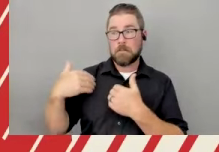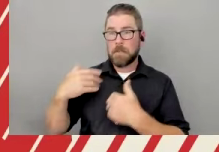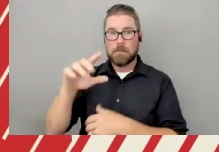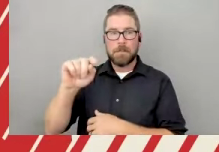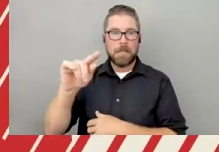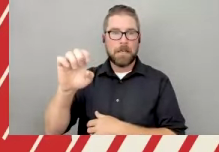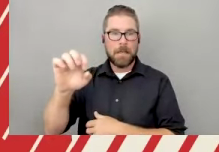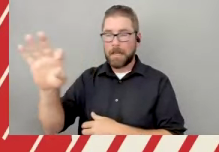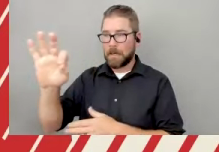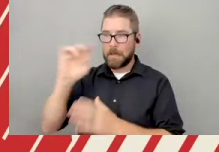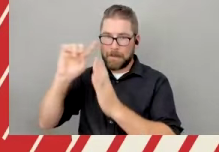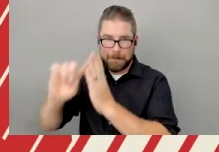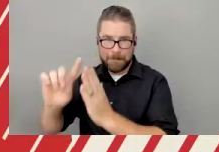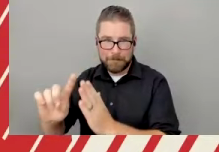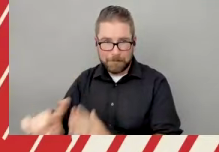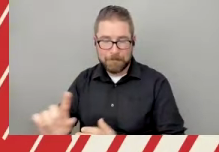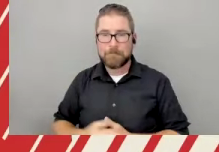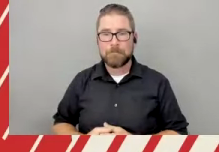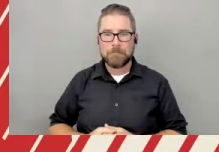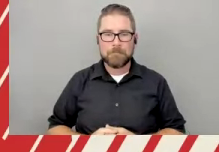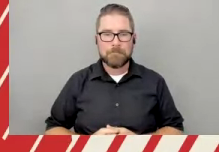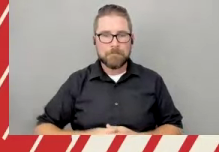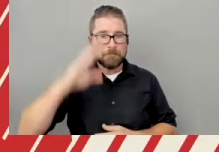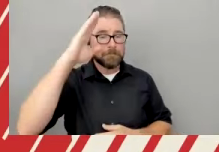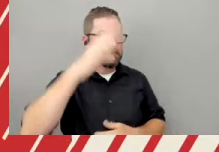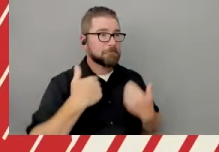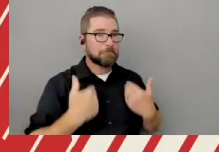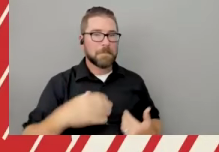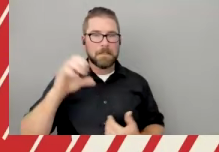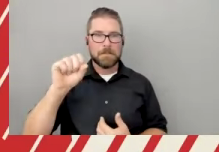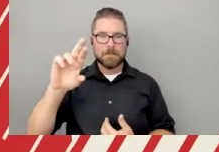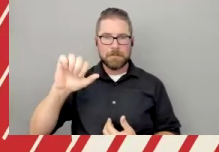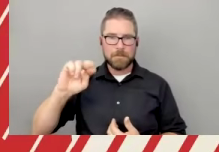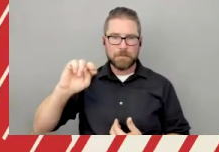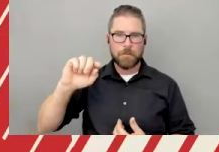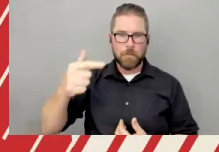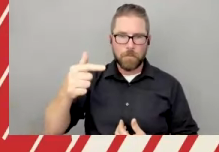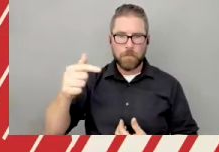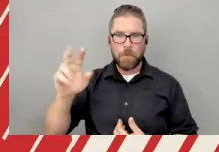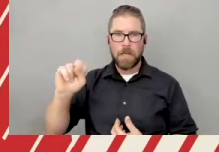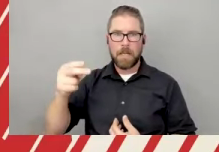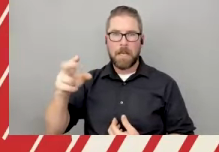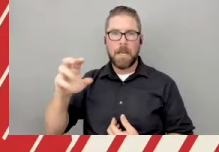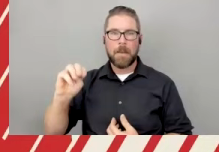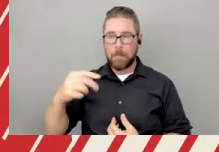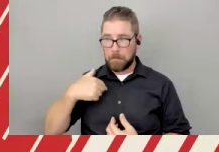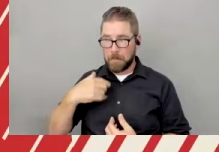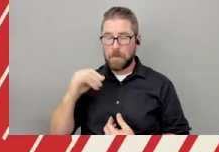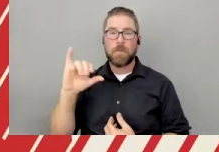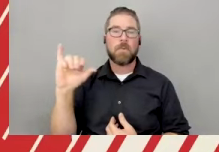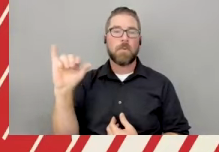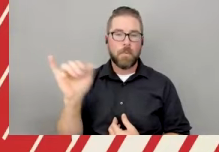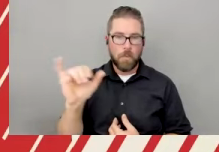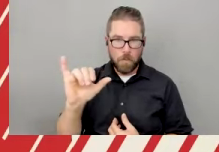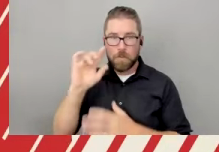Hi, everyone. My name is Sarang Nim. I'm also a human resource analyst with the district office and a Title IX coordinator and investigator